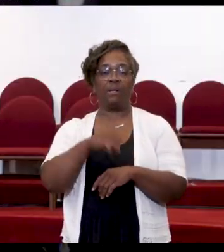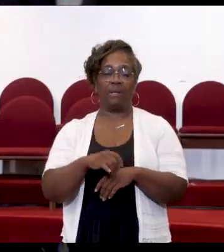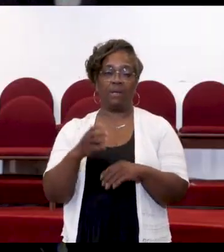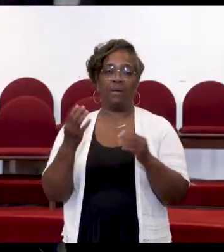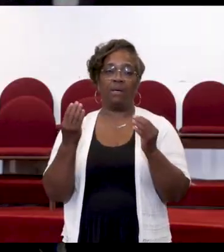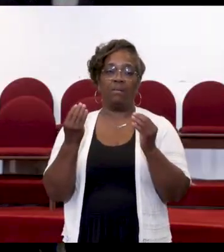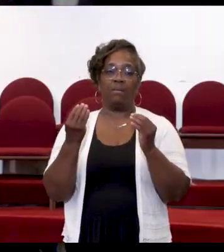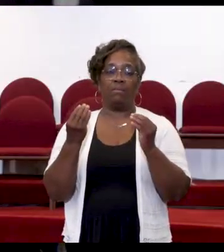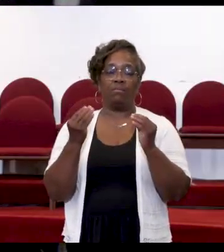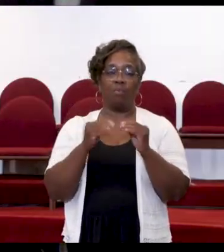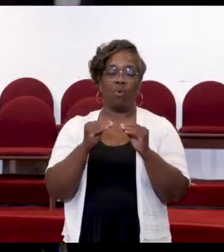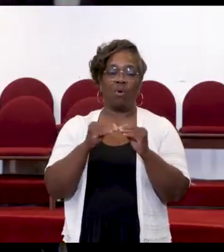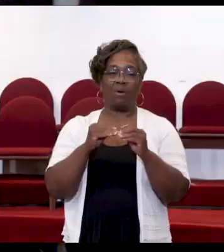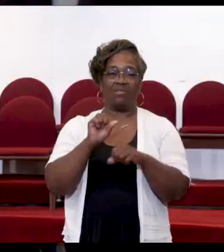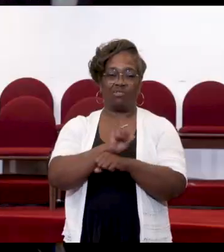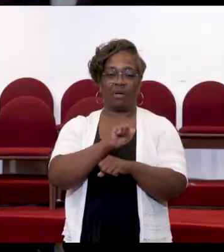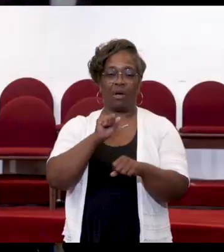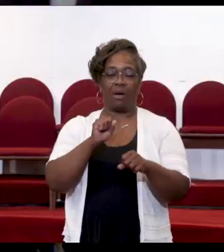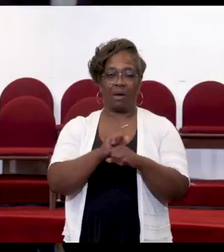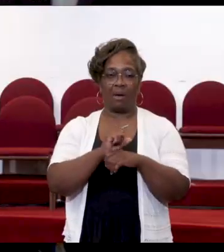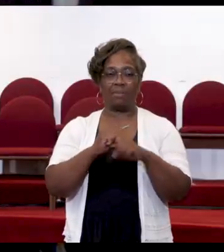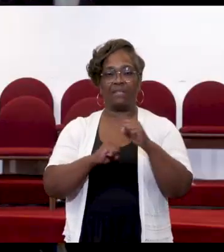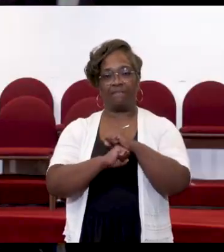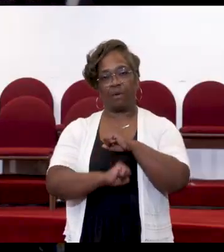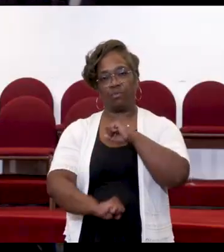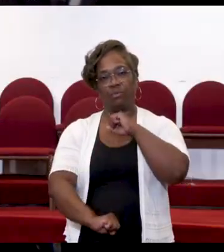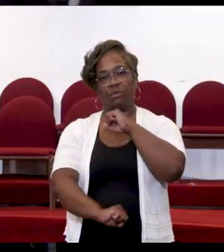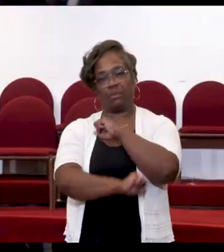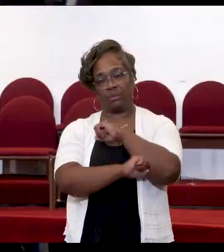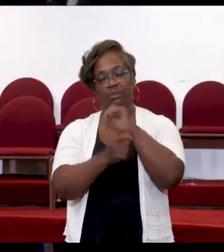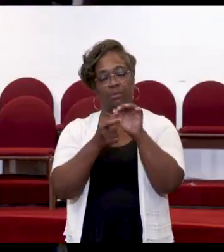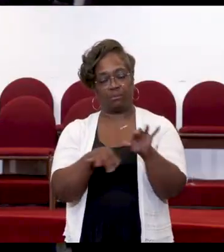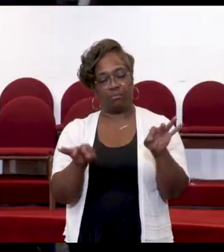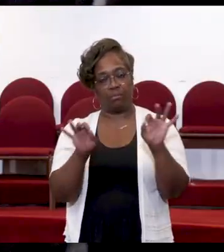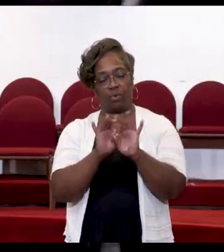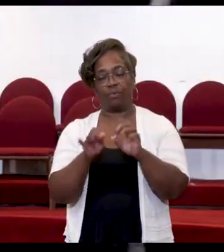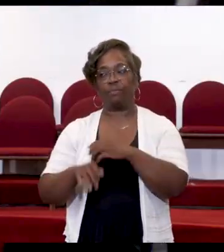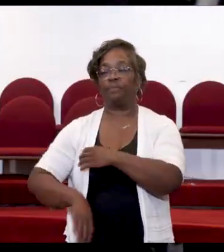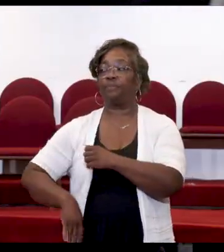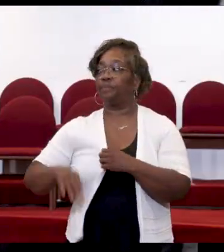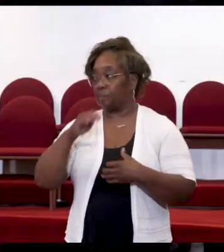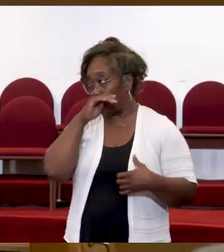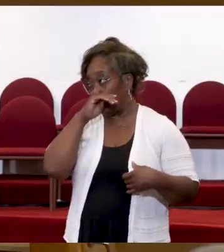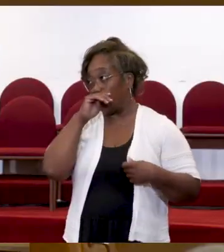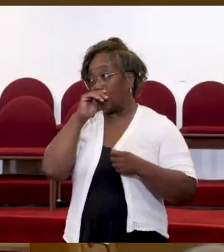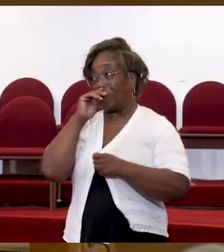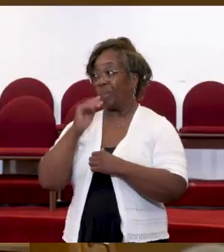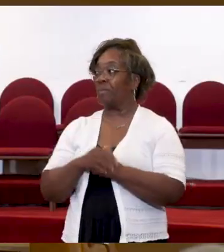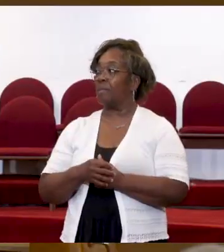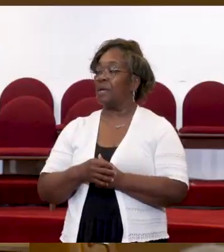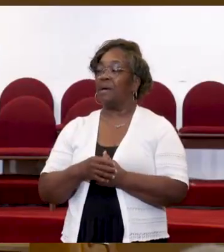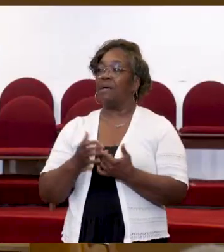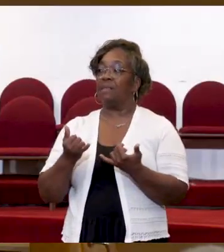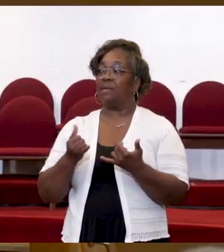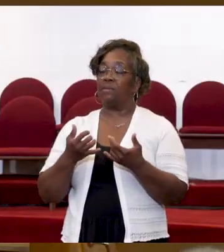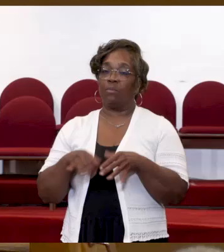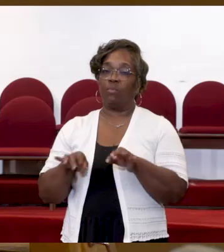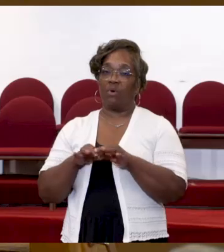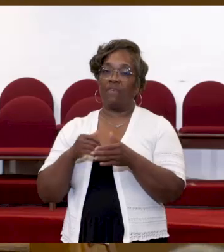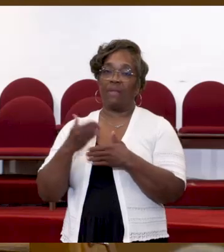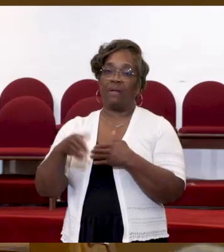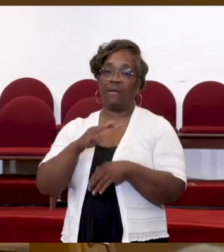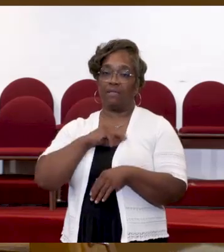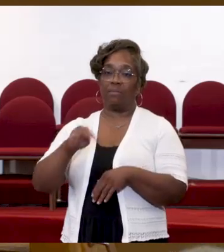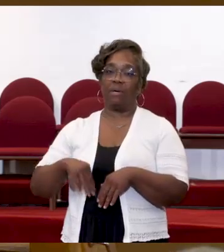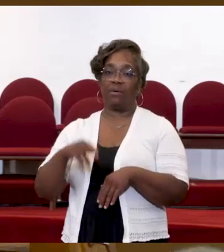the foundation. It is very important. So if you look in, and this will be something the next mayor decides, but if you look at every